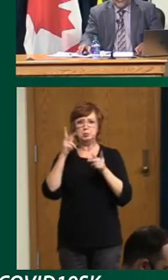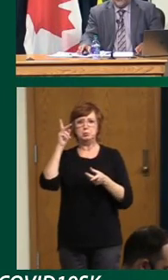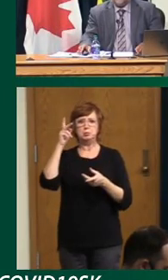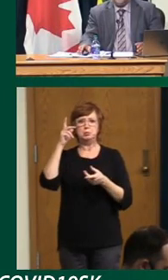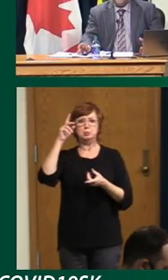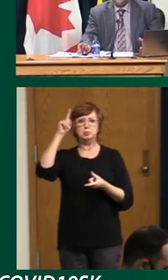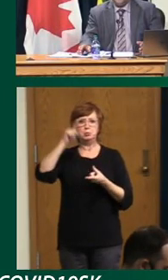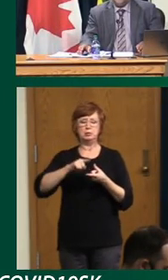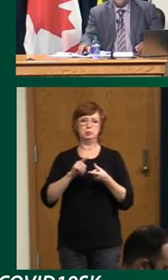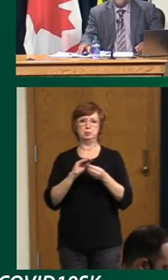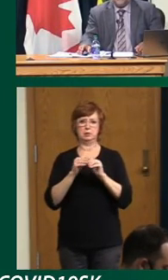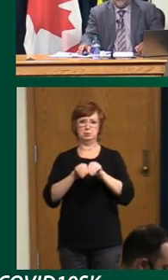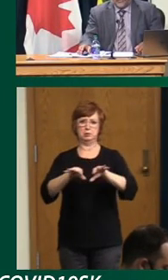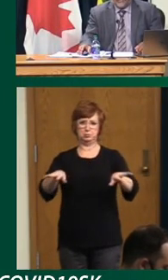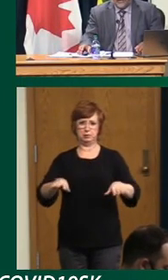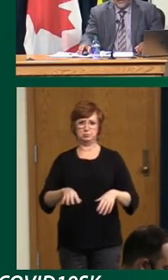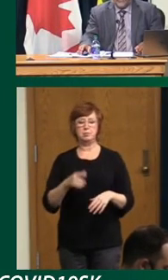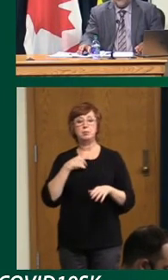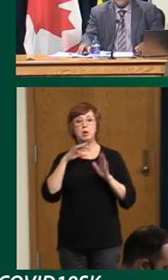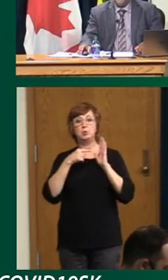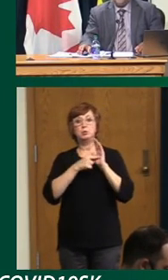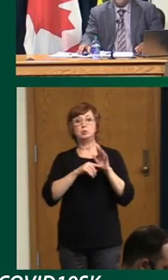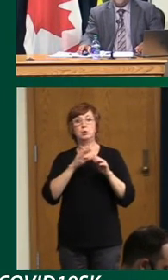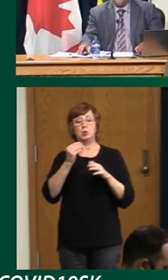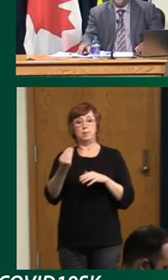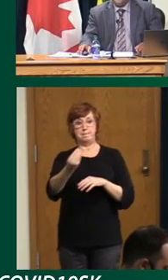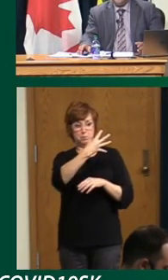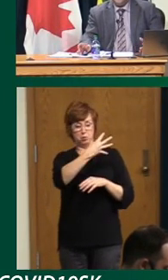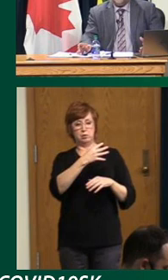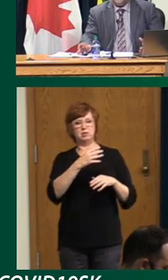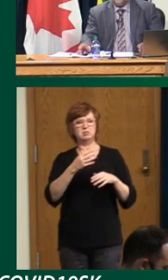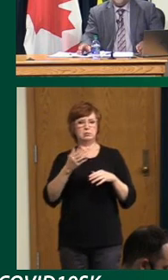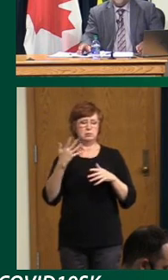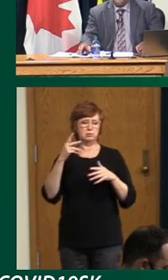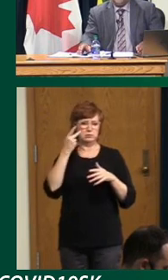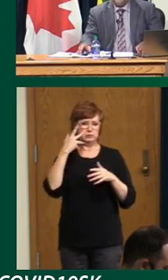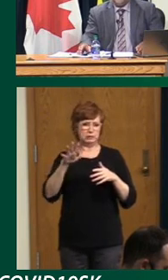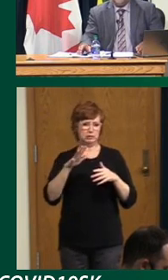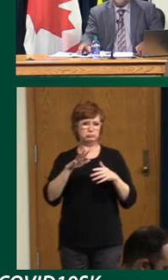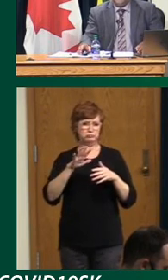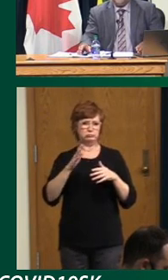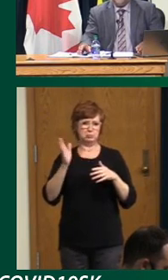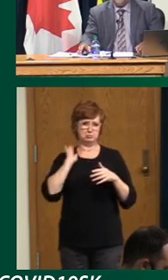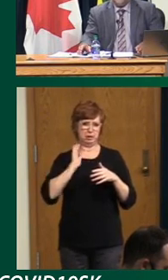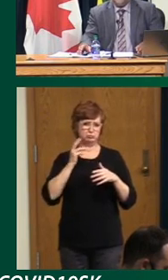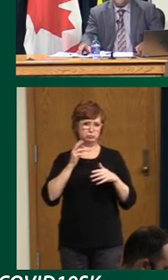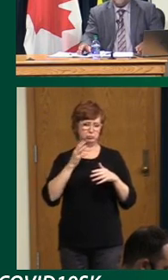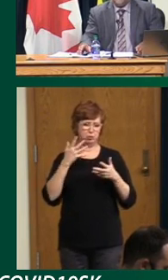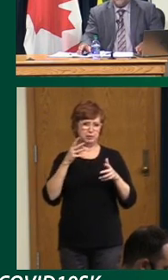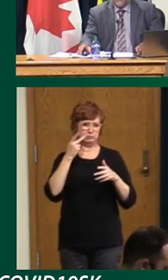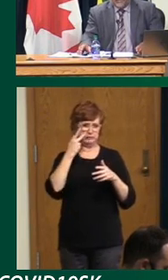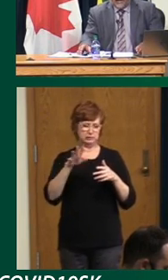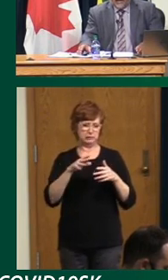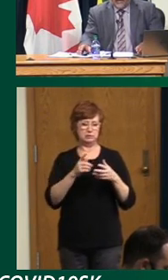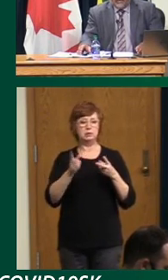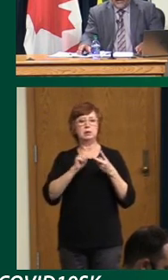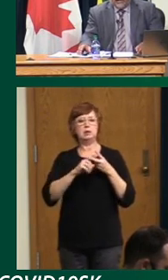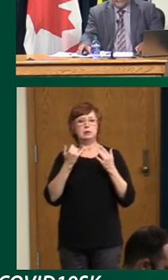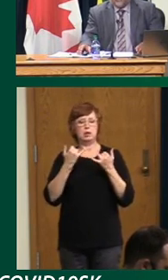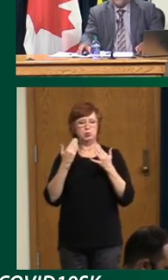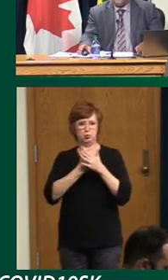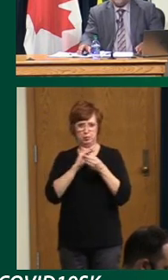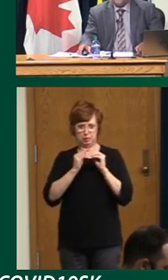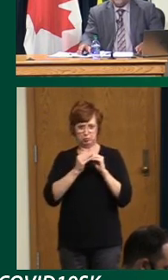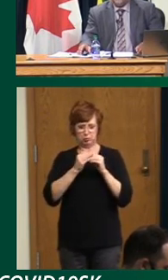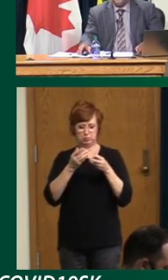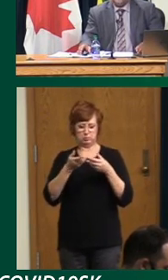updated epidemiology that I've shown in the past, and then some updated modeling that has been shared in the past. But I